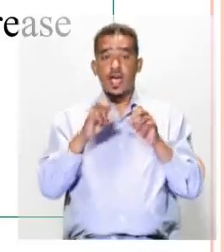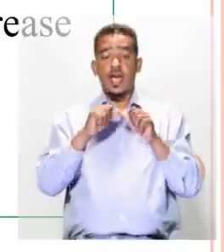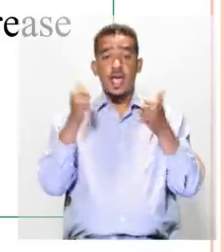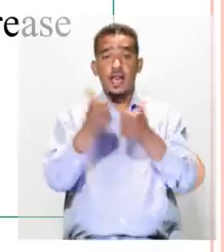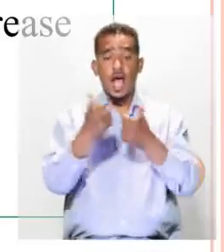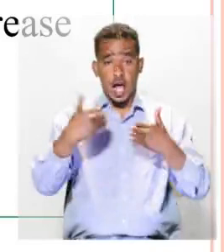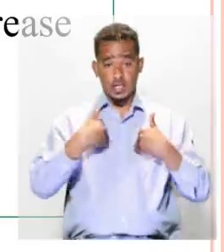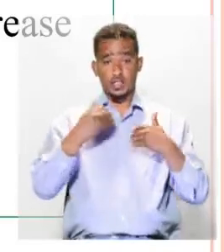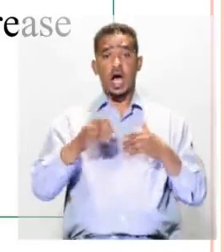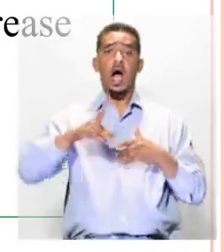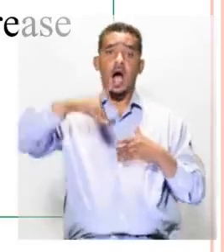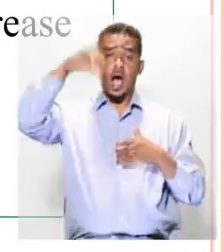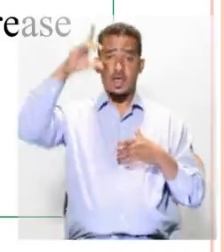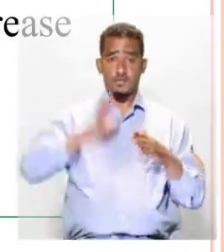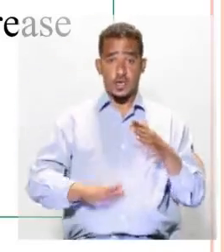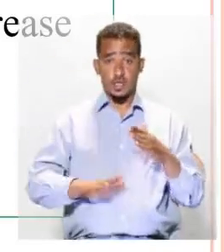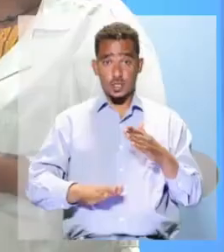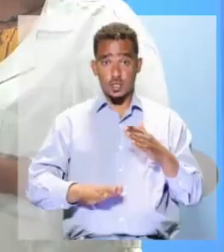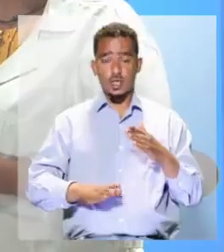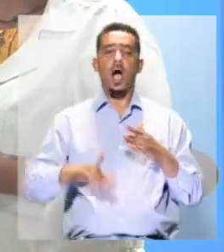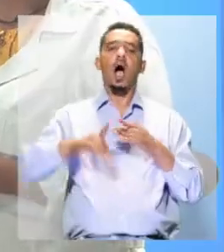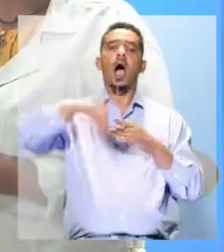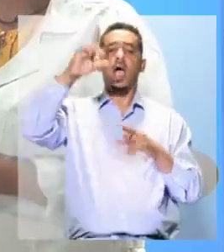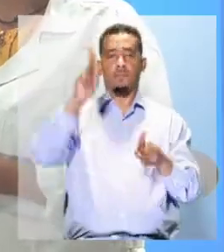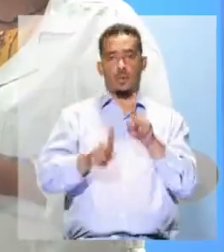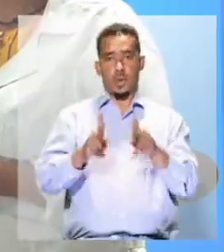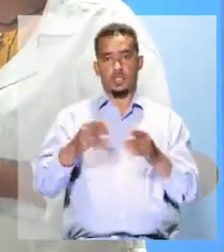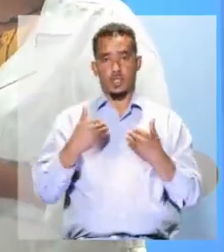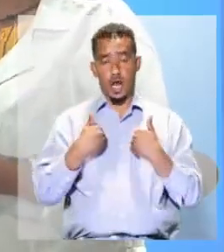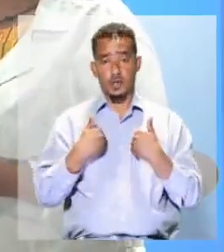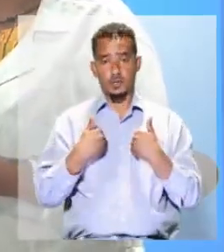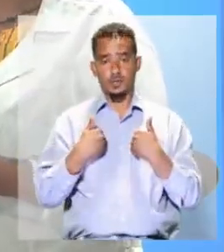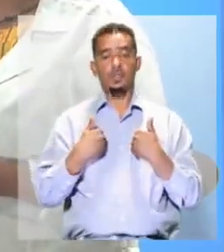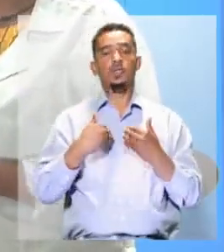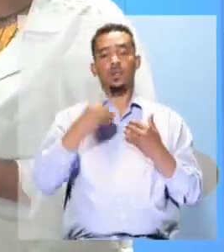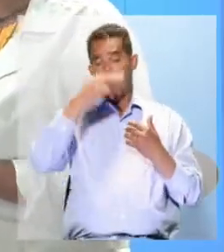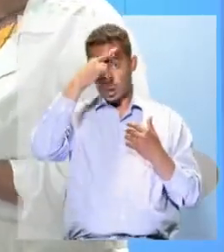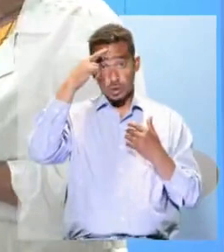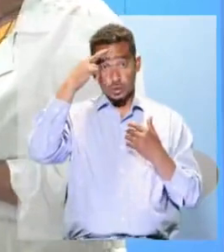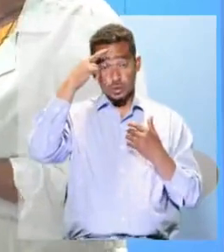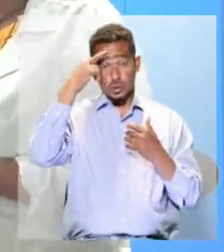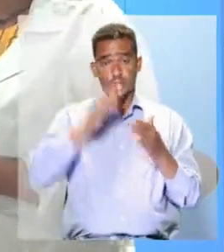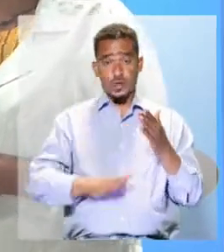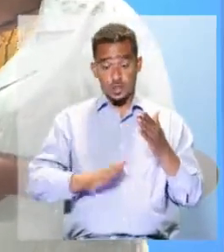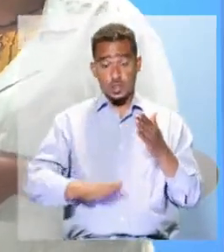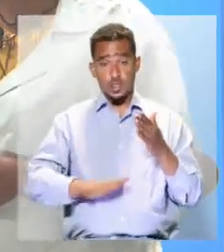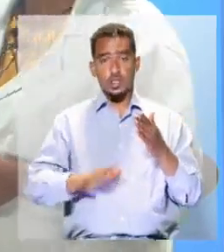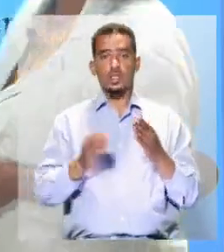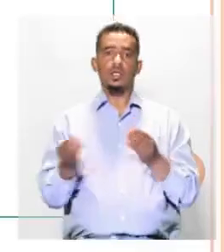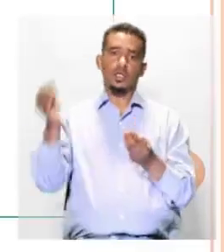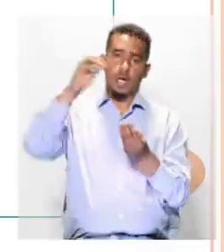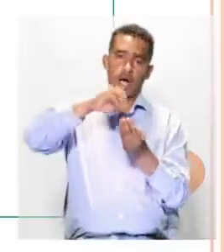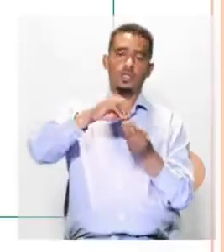fertility, it has high population. That means fertility increases the number of population in a given